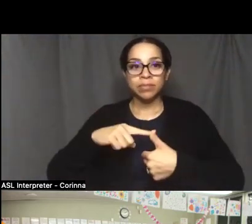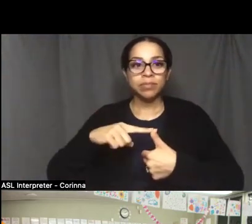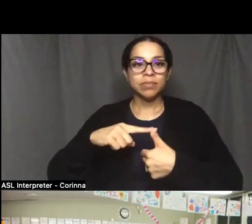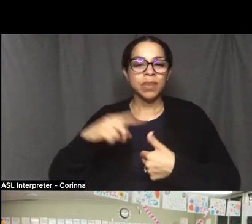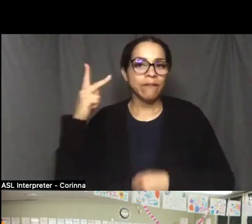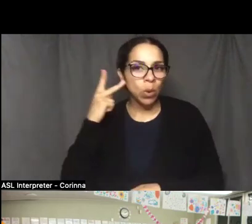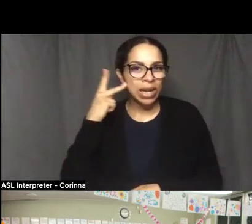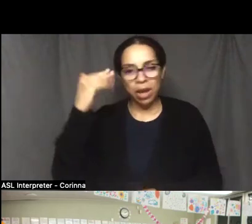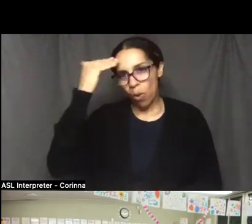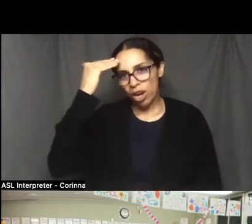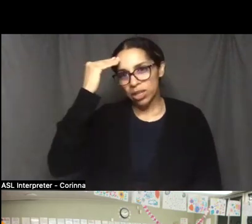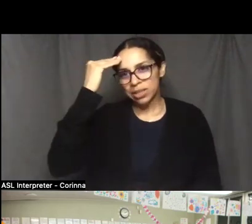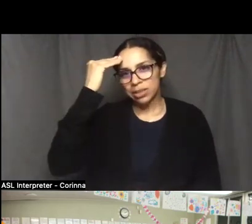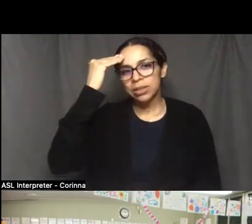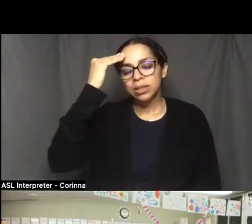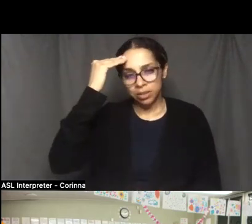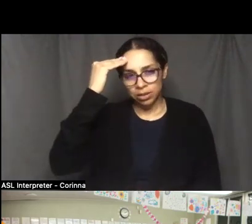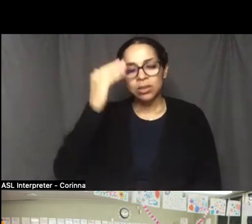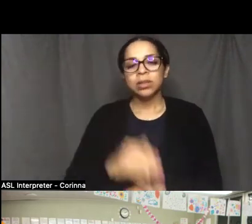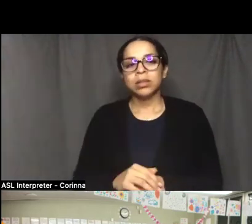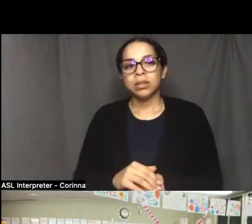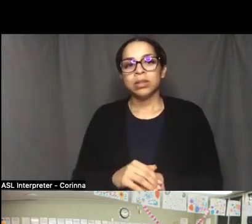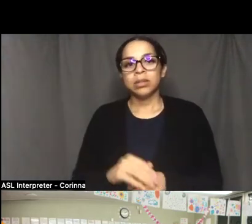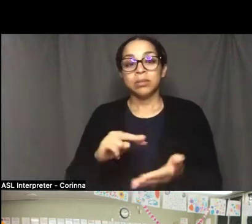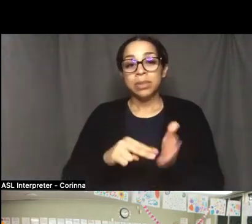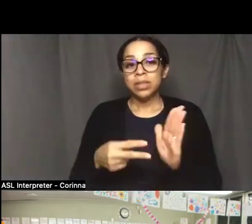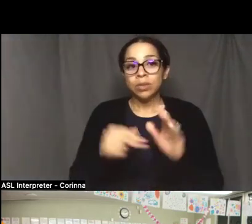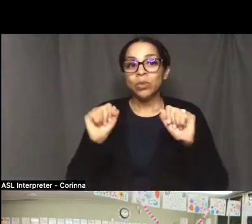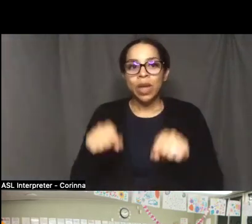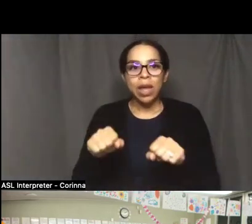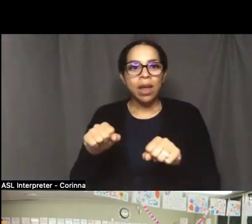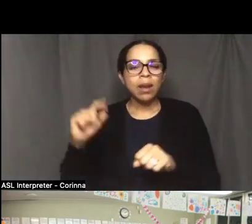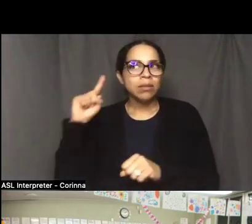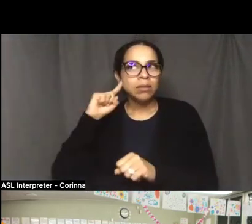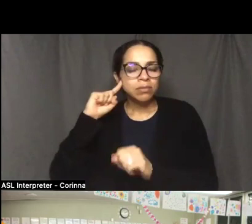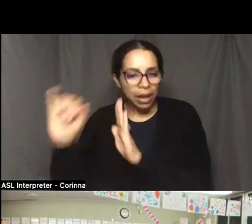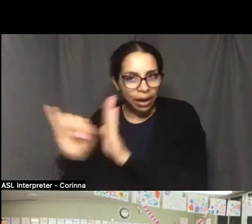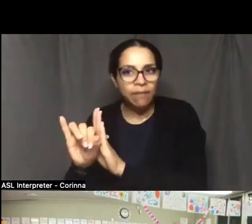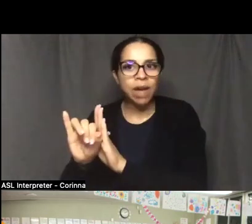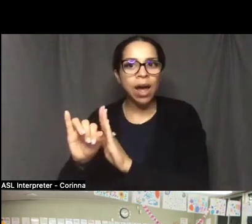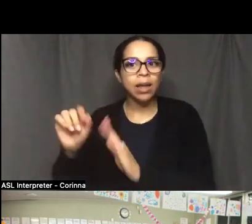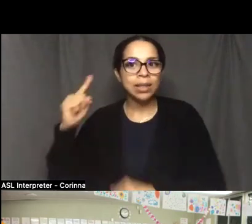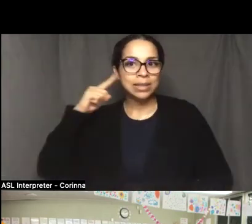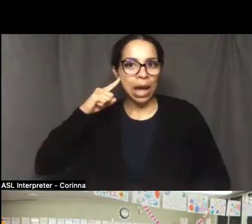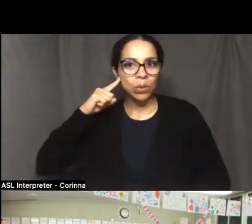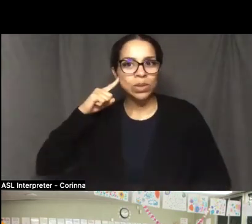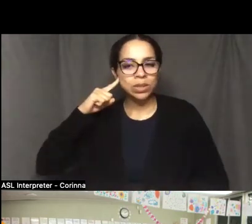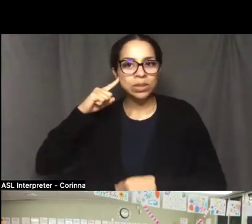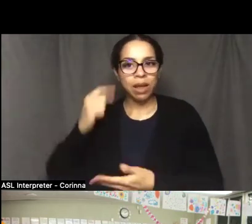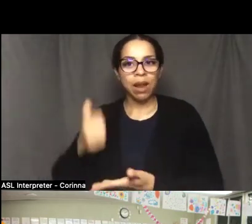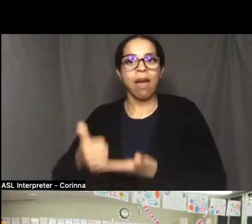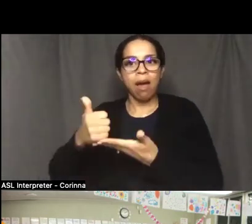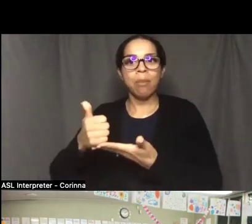And this is the ability to identify the sounds that make up speech. So if